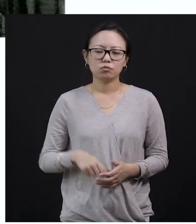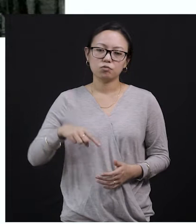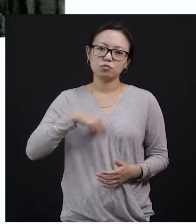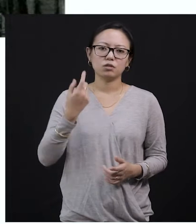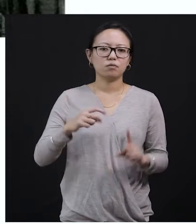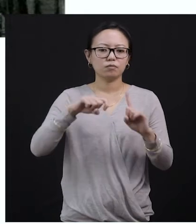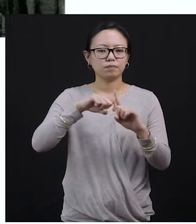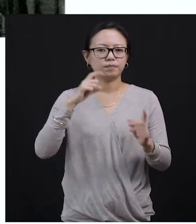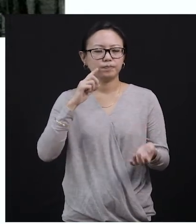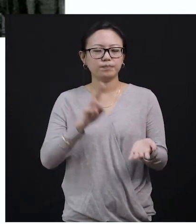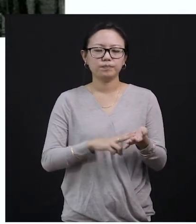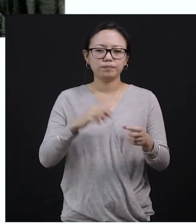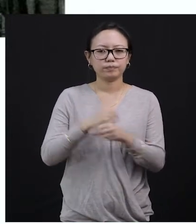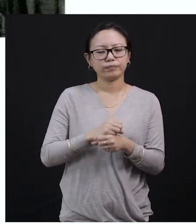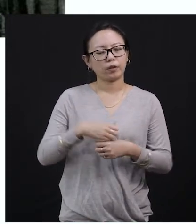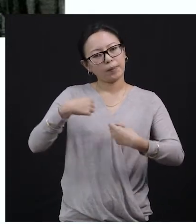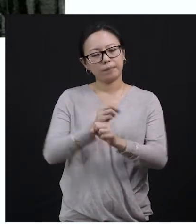you will be learning many of them. So,